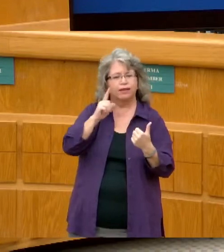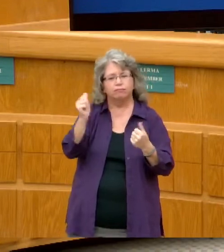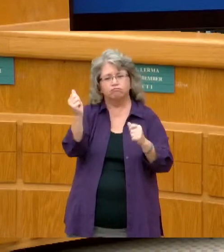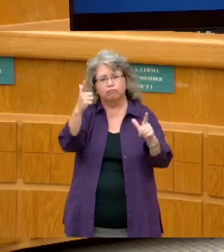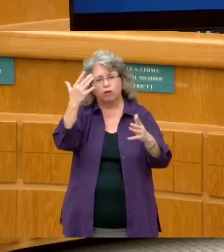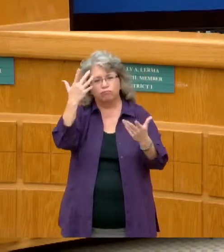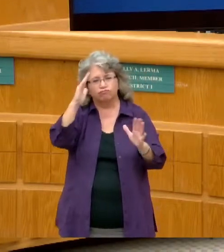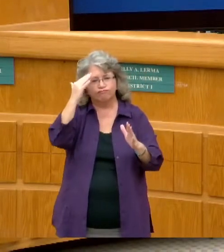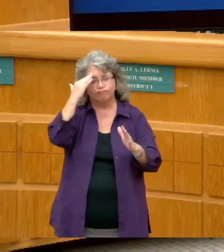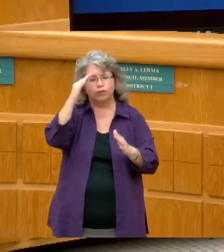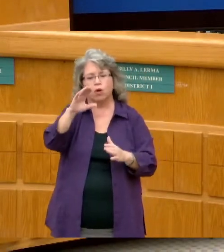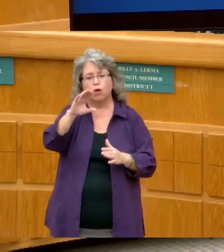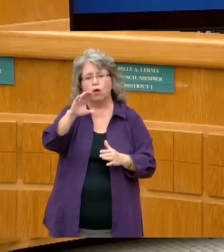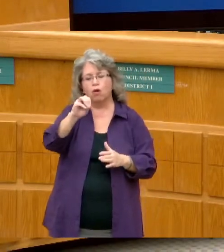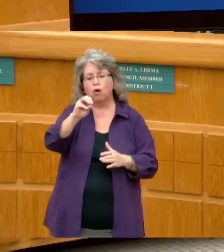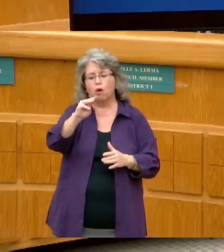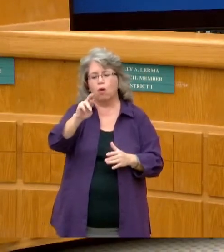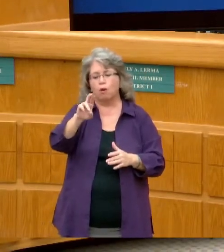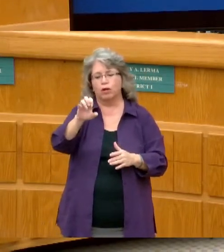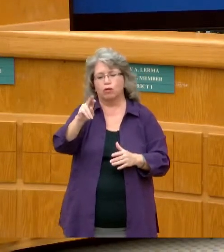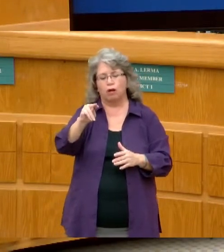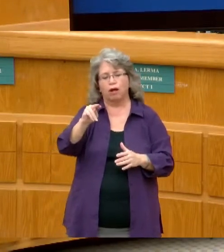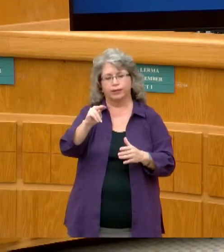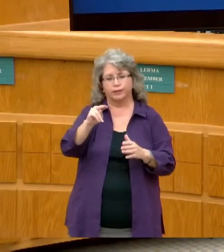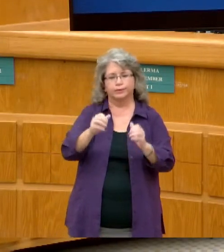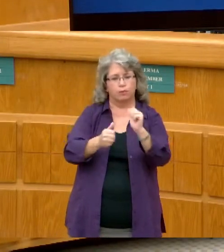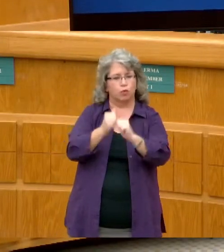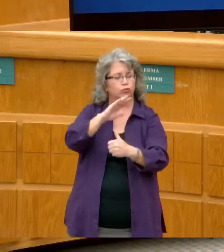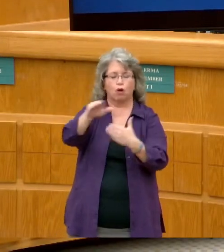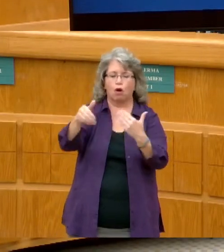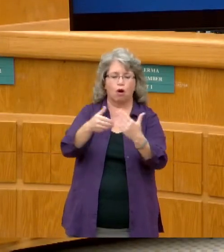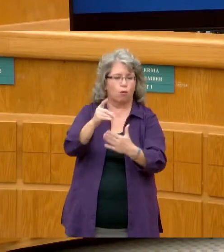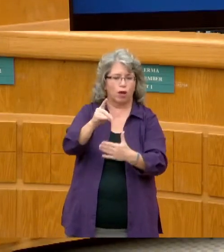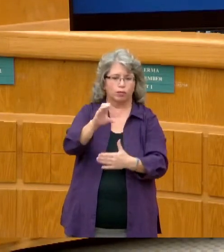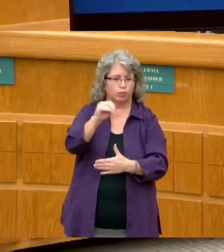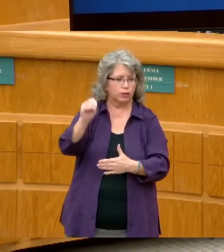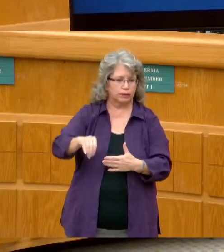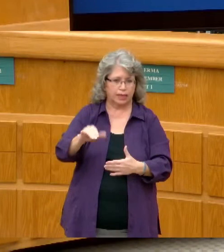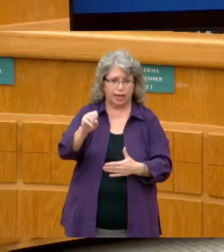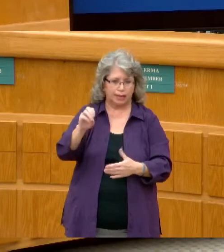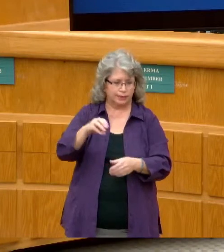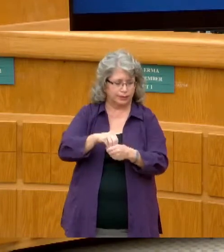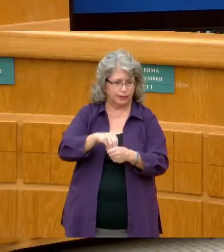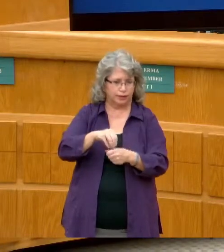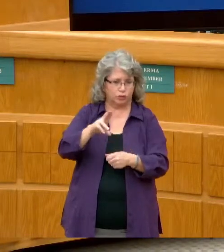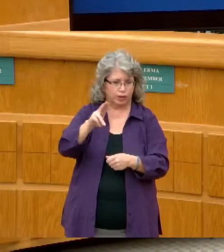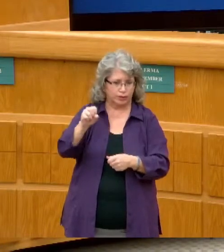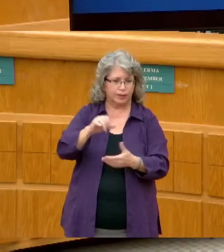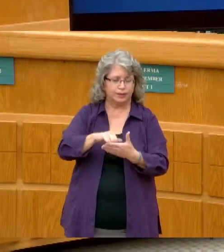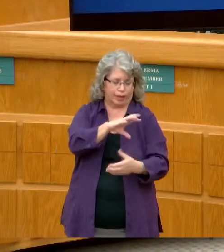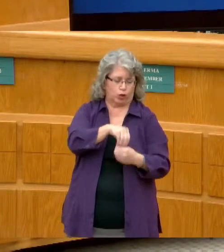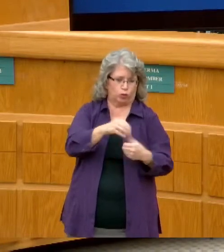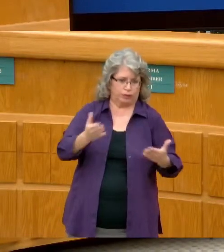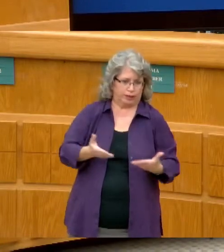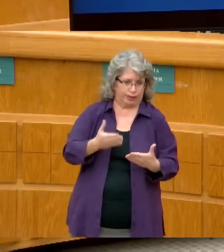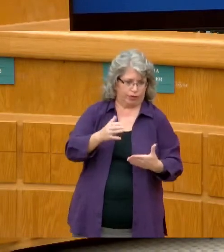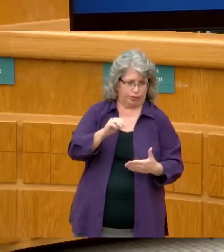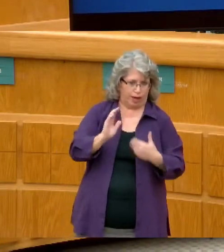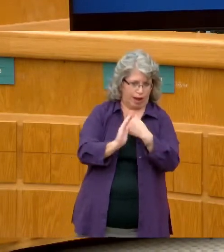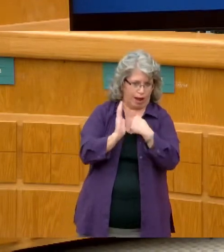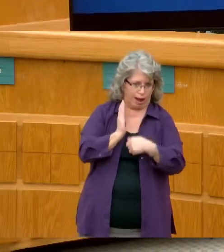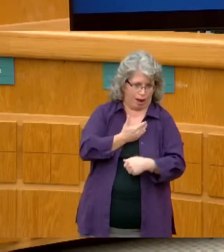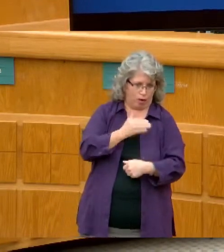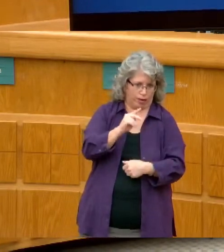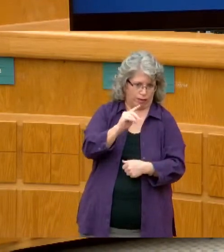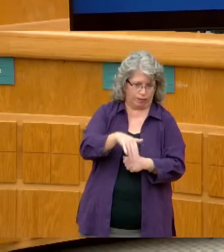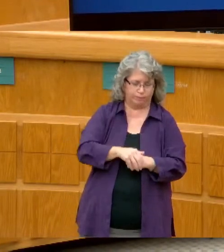accounts for almost 100% of all new cases in the United States, and that includes here in Nueces County. January the 20th, we had